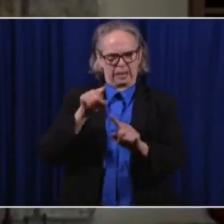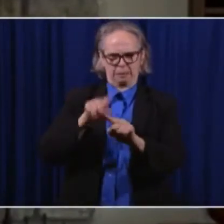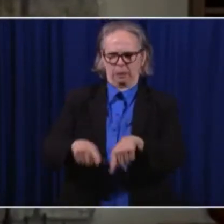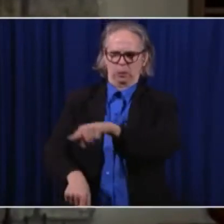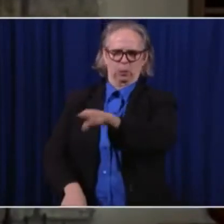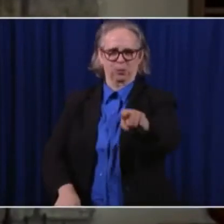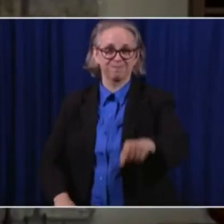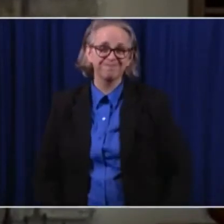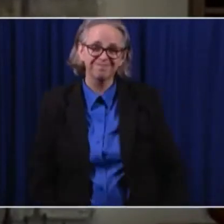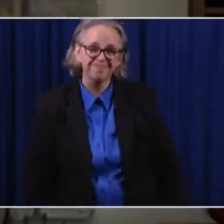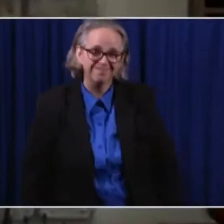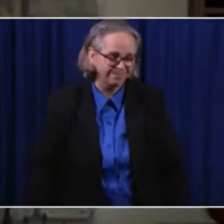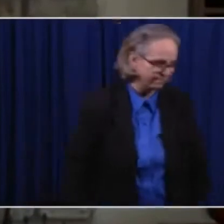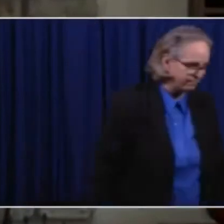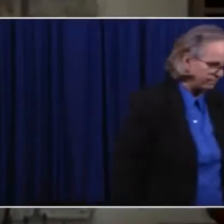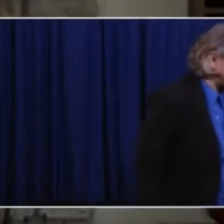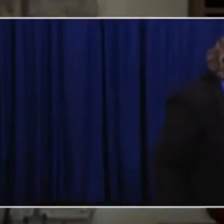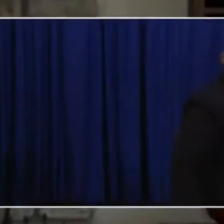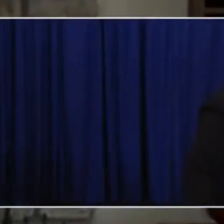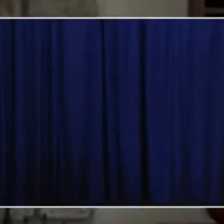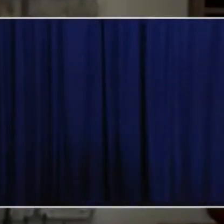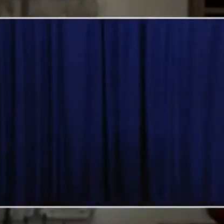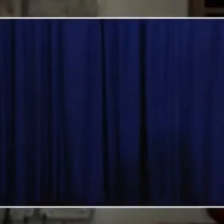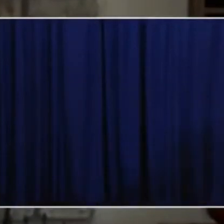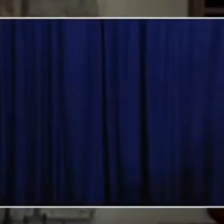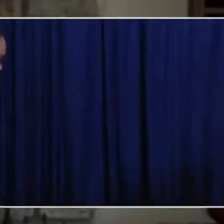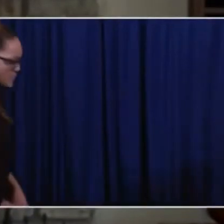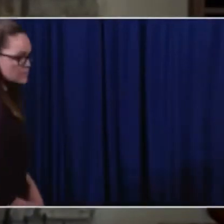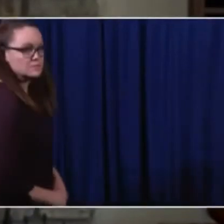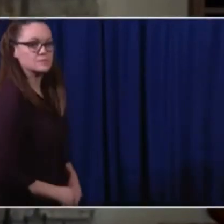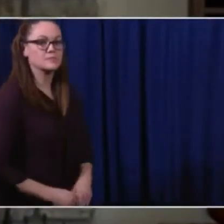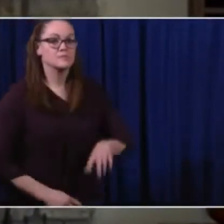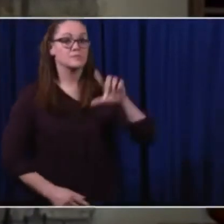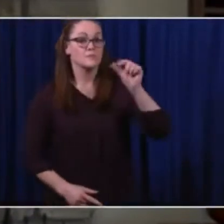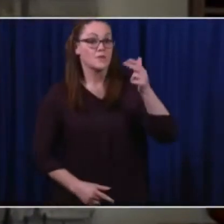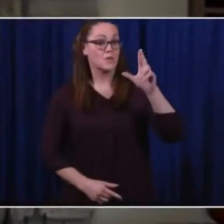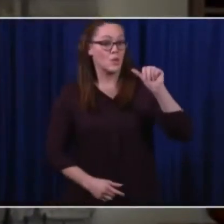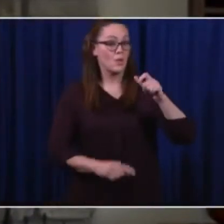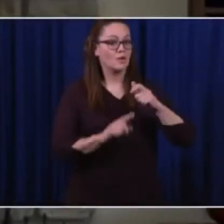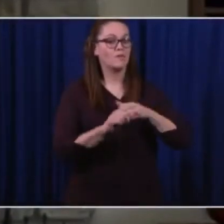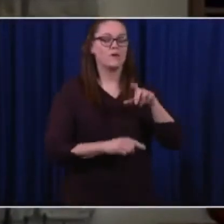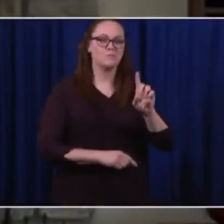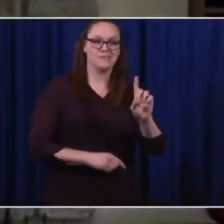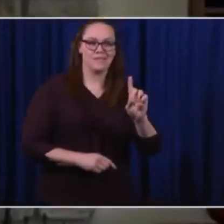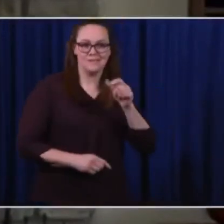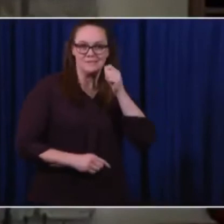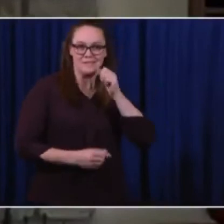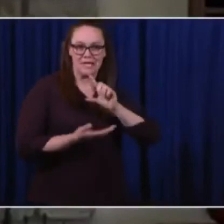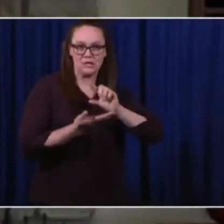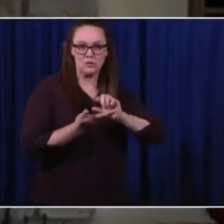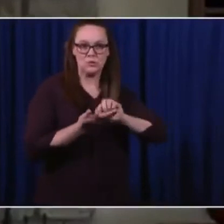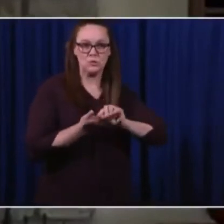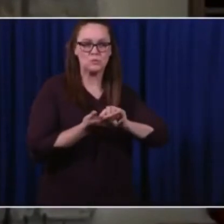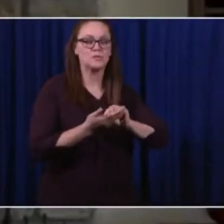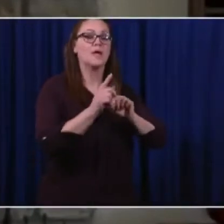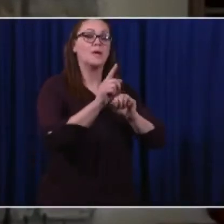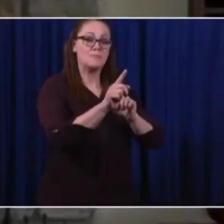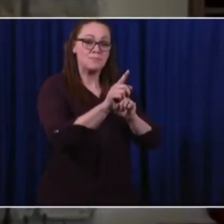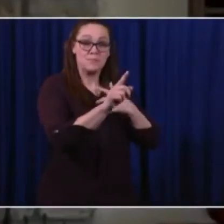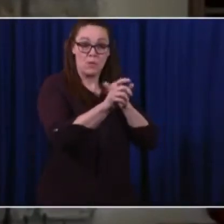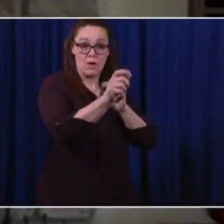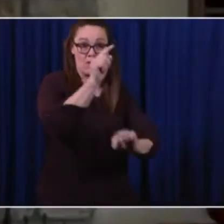Next question is from Laura Bischoff at the Dayton Daily News. Hey, Laura. Hey, Governor, I wanted to circle back to Laura Hancock's question